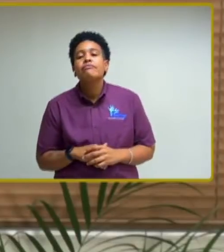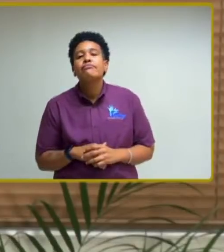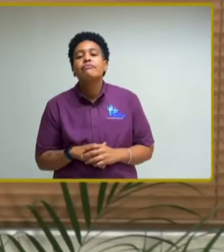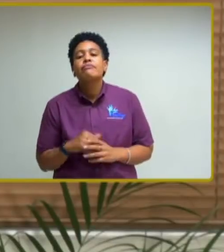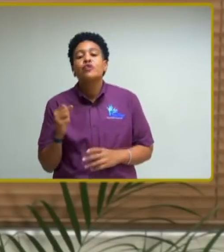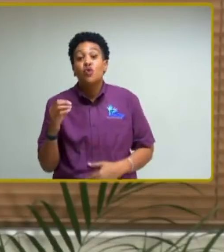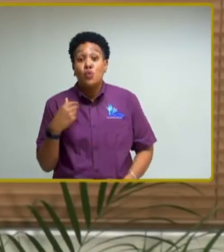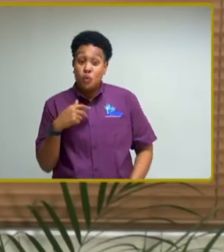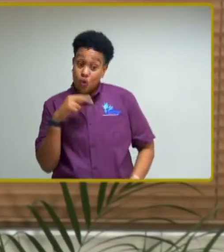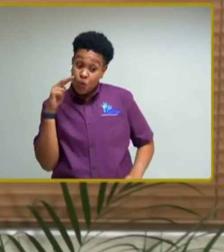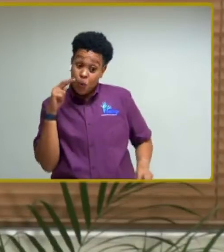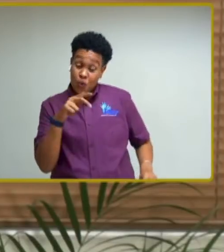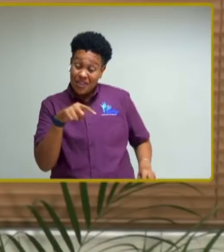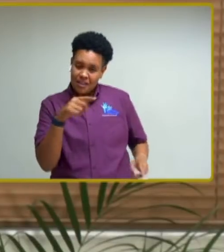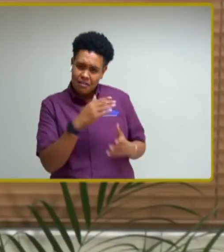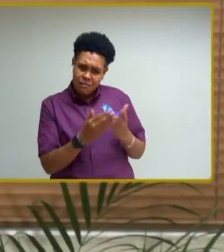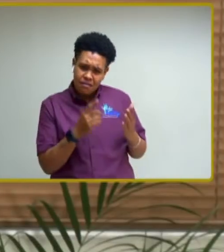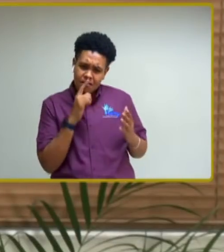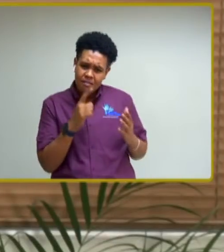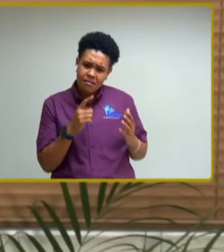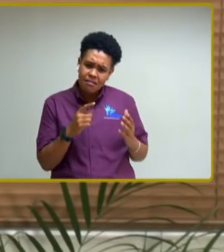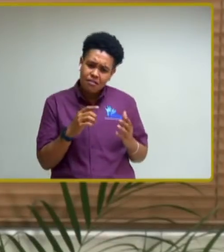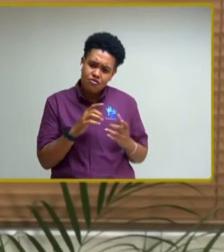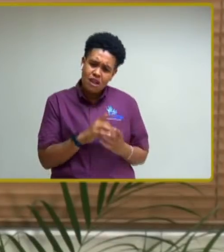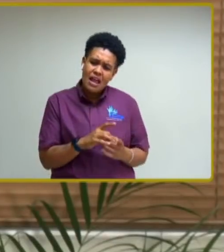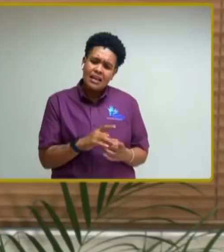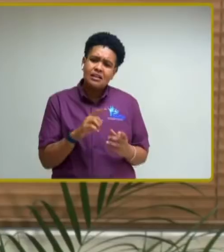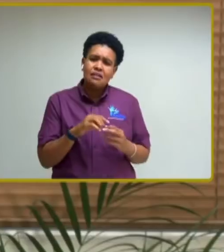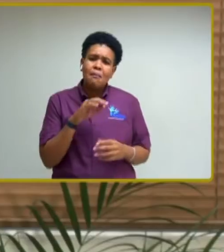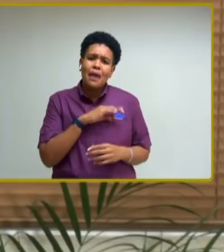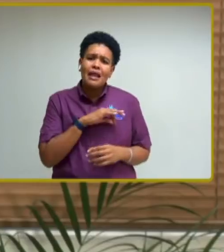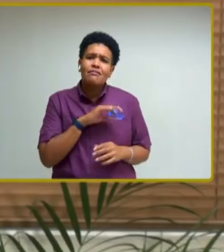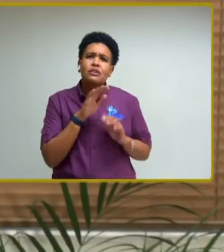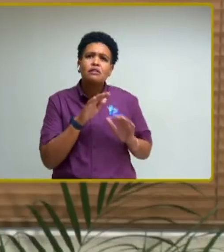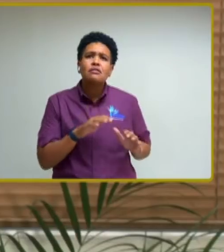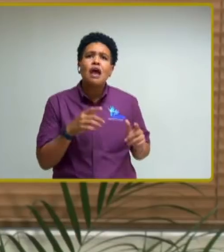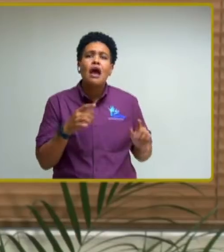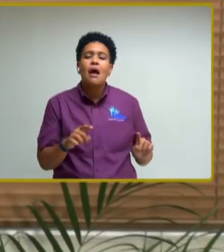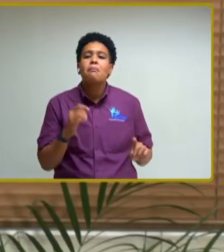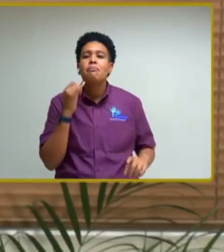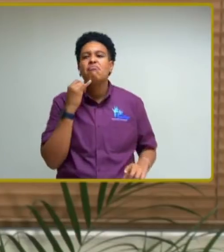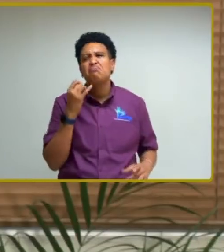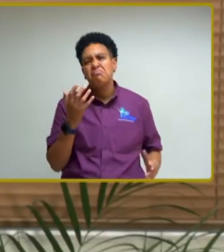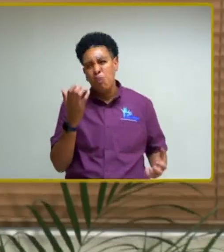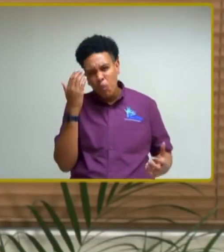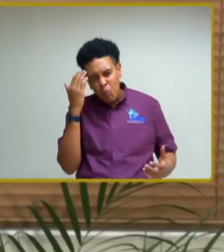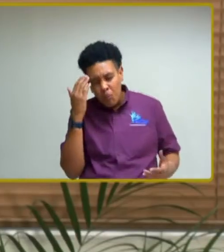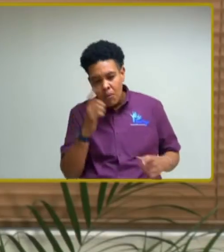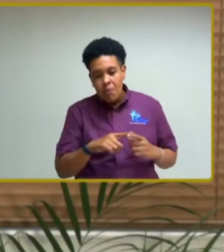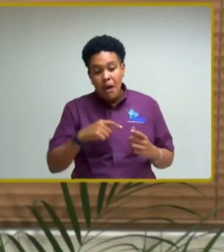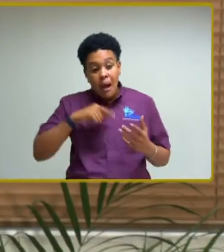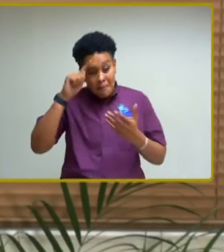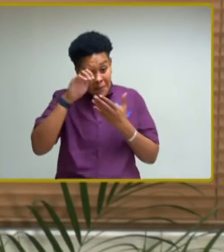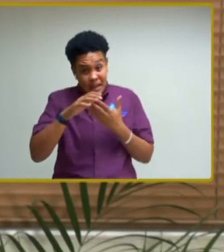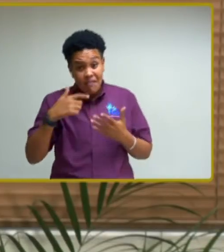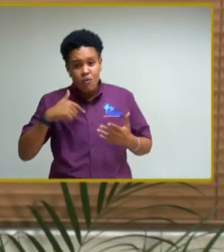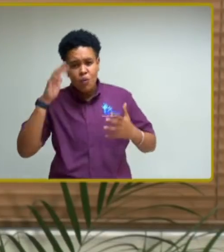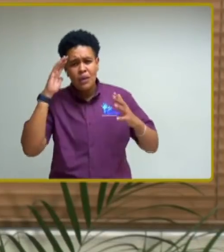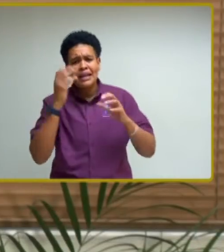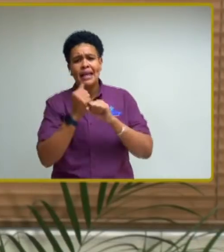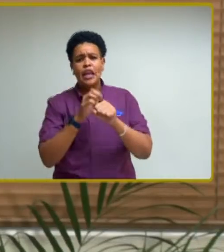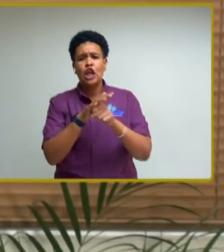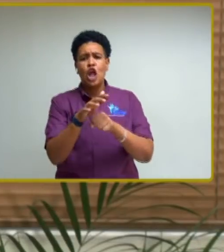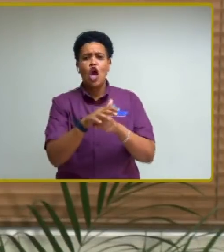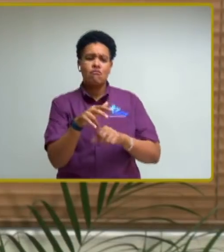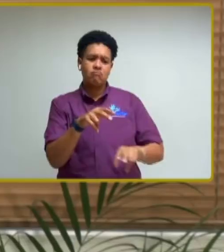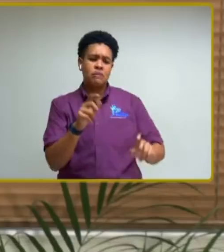we are looking at these things in degrees of benefits, if you will. But I do believe that we will get enough